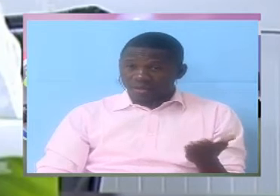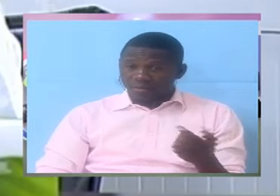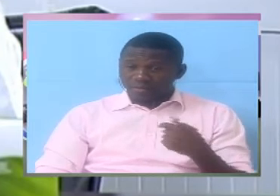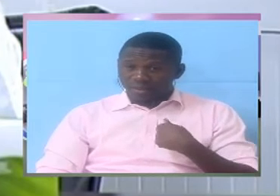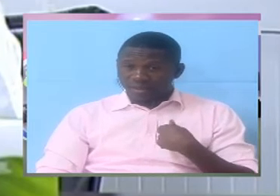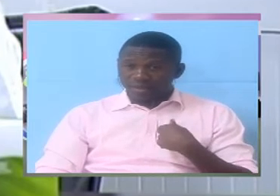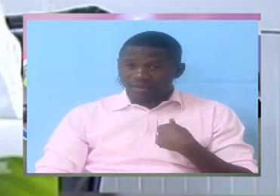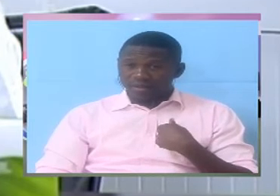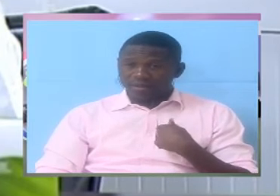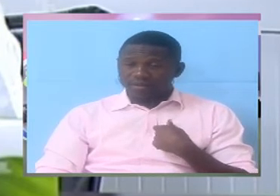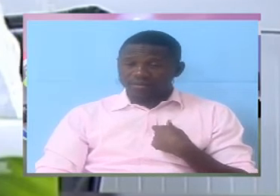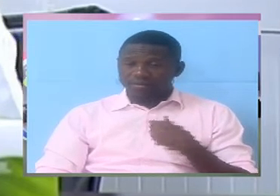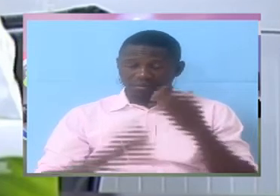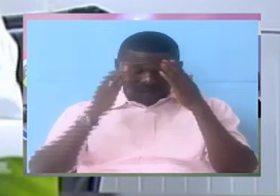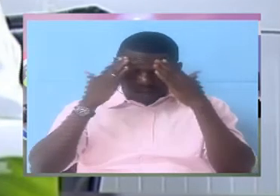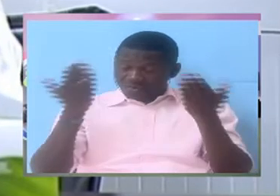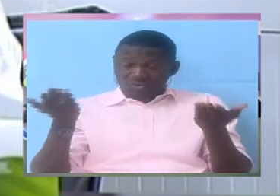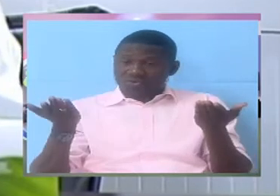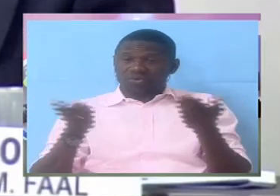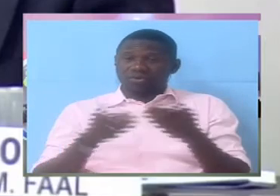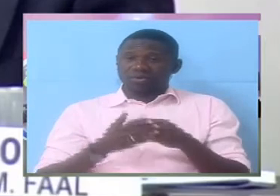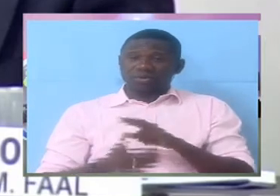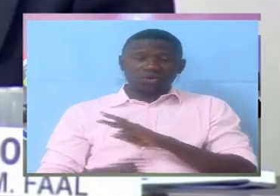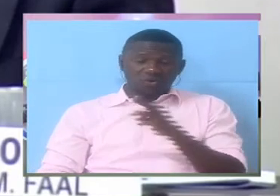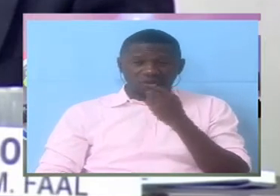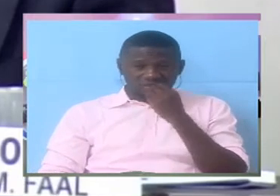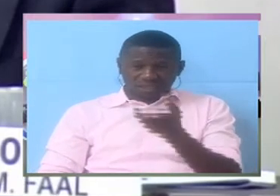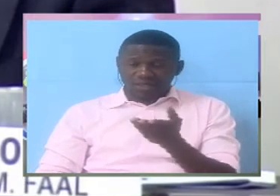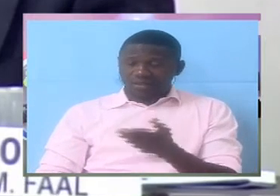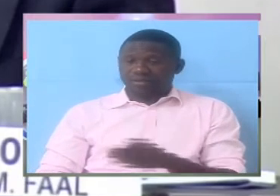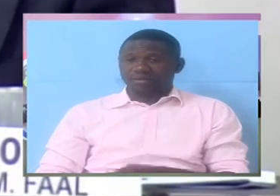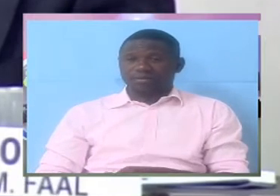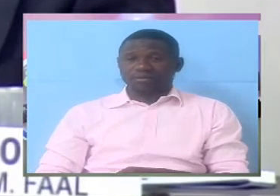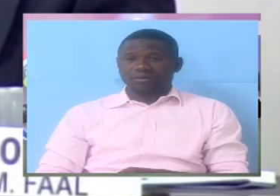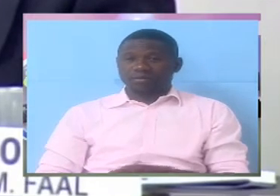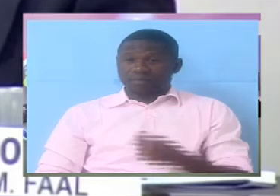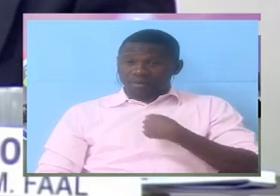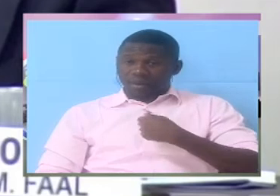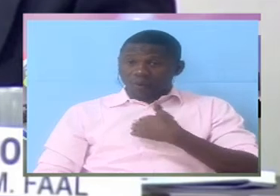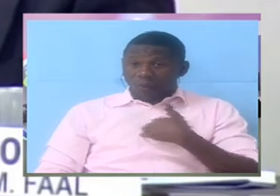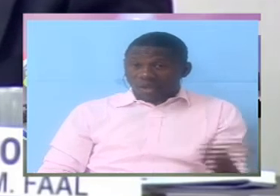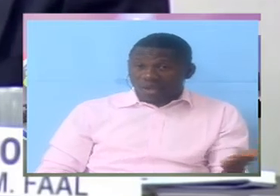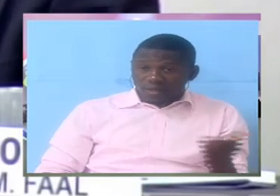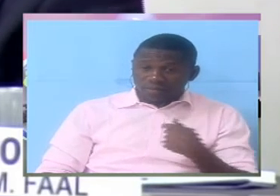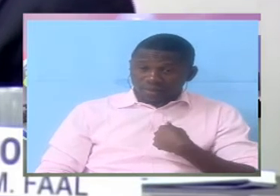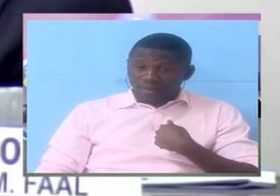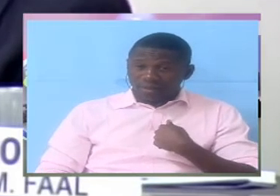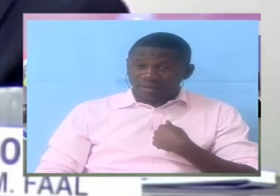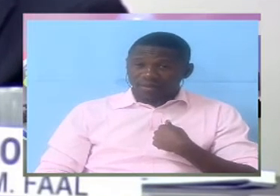Counsel? I don't know. No, say it. Am I wicked?